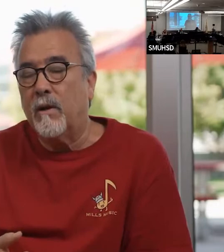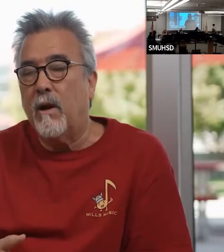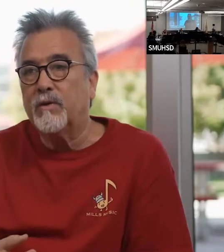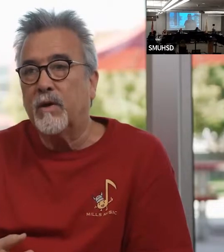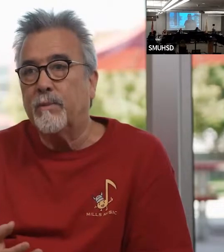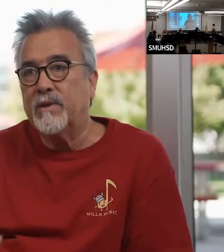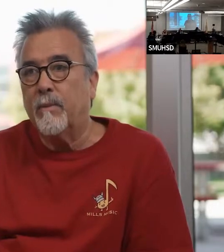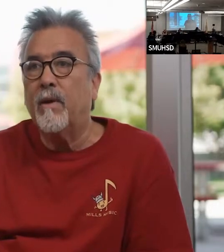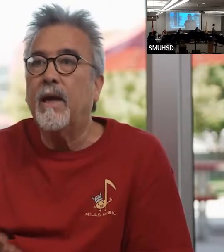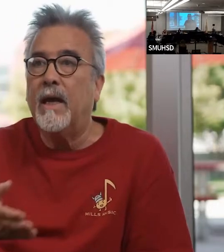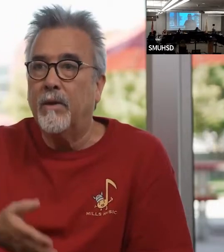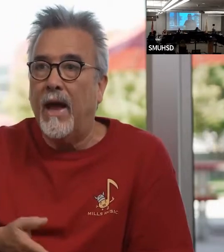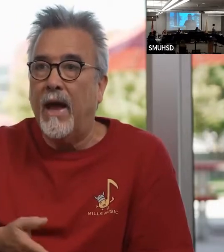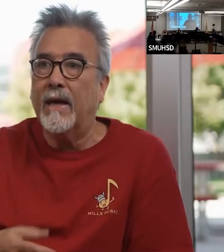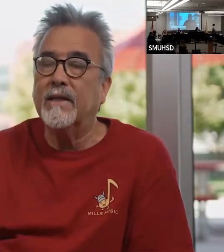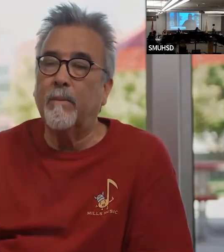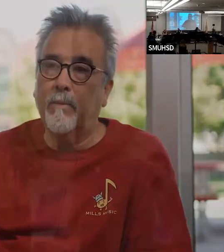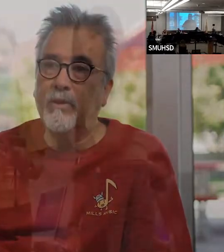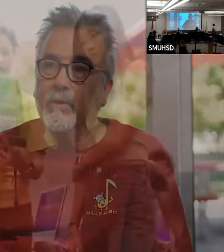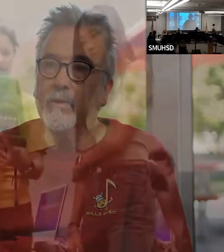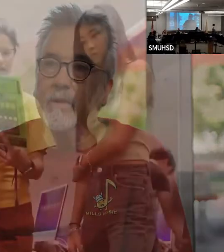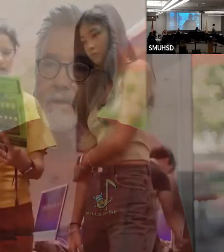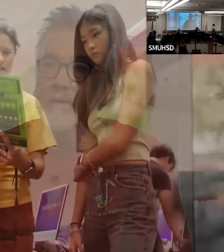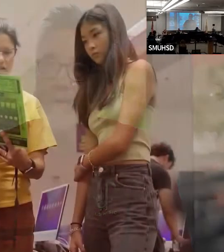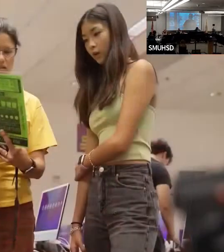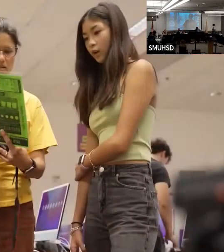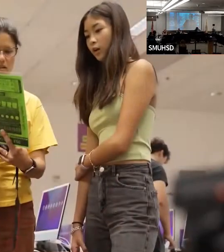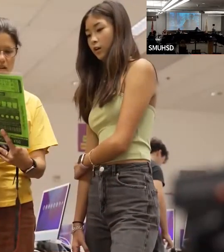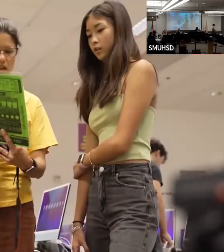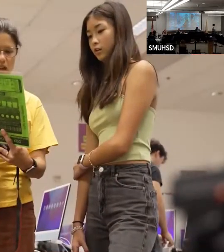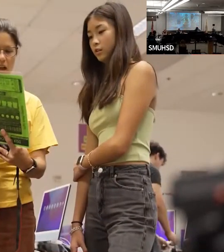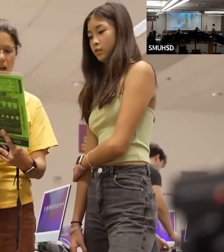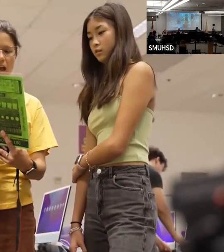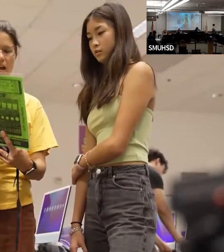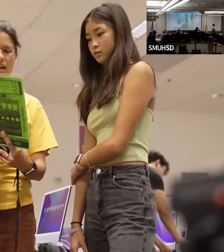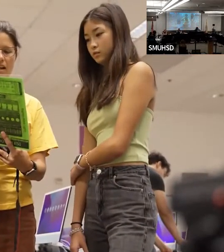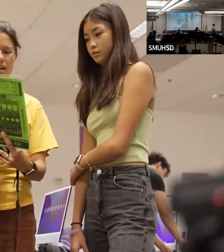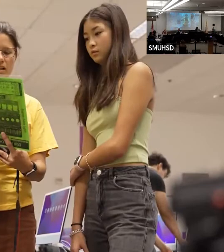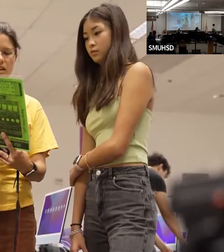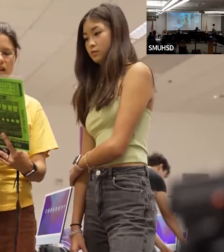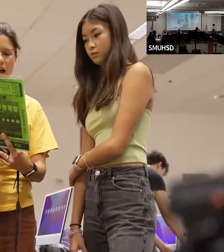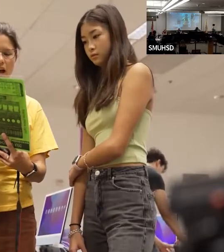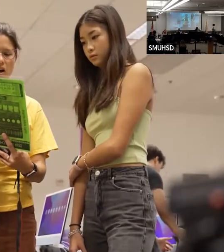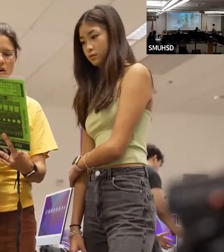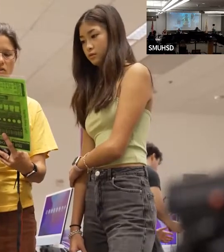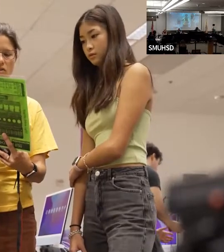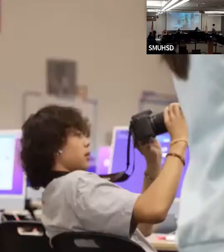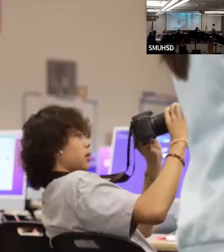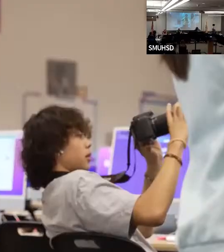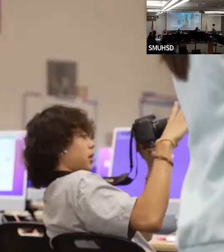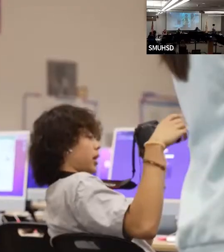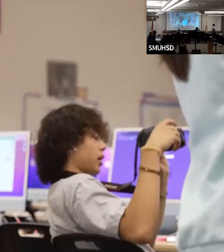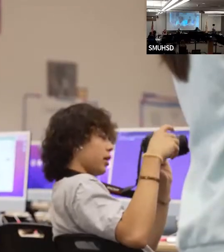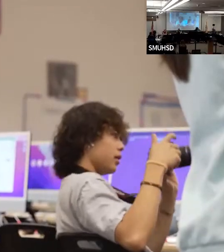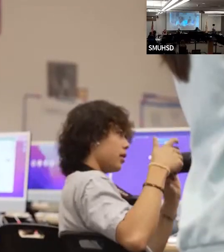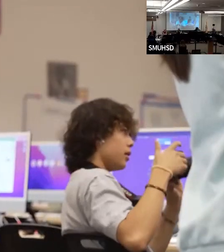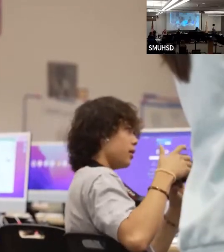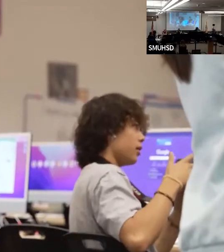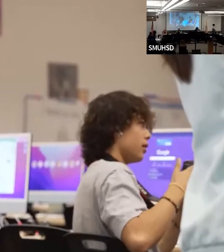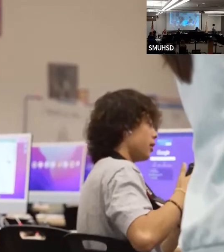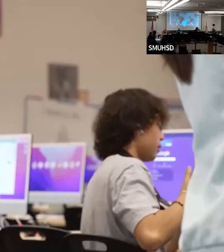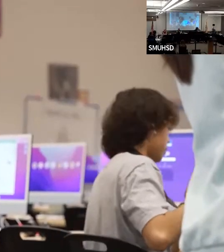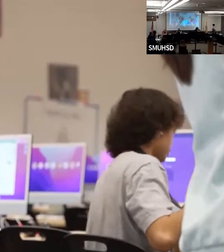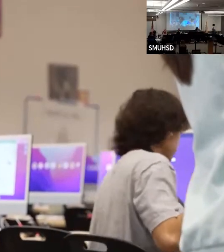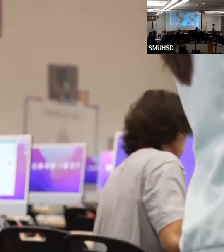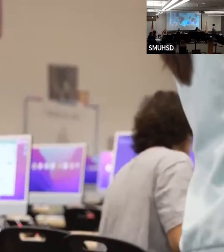a musician also helps them in their academic pursuits also. And I really believe that the arts are a really great opportunity